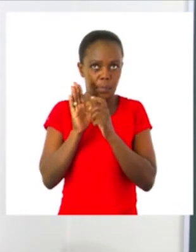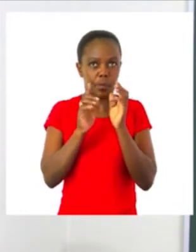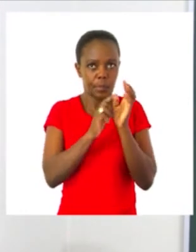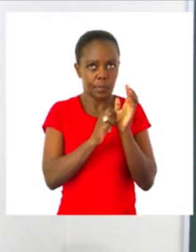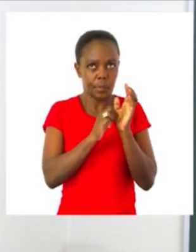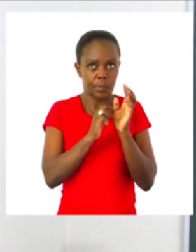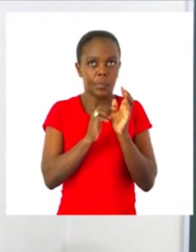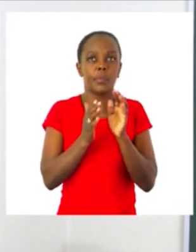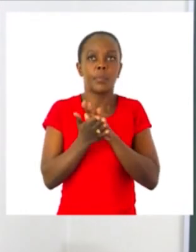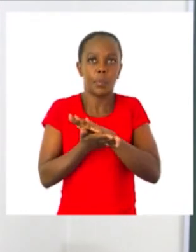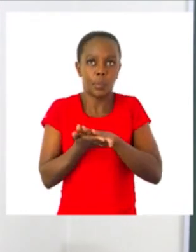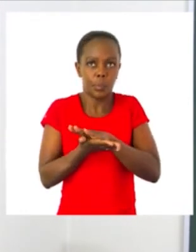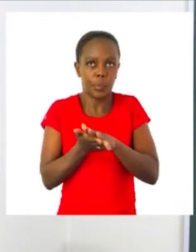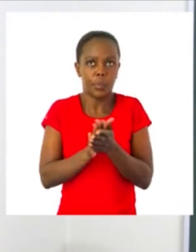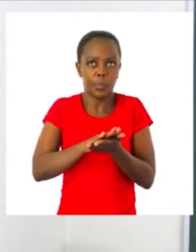Rub them together.